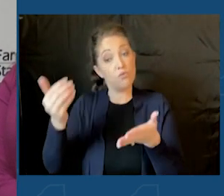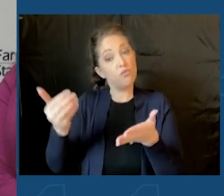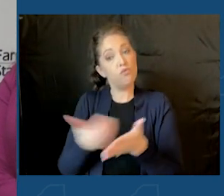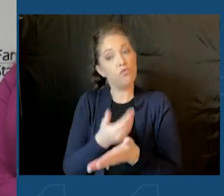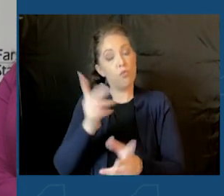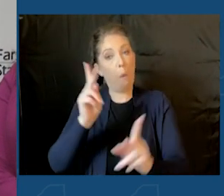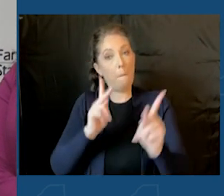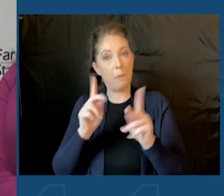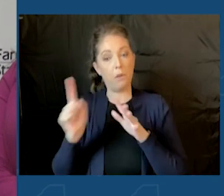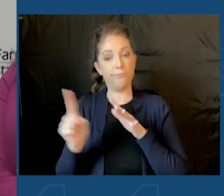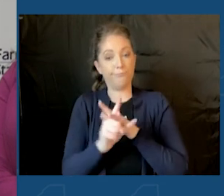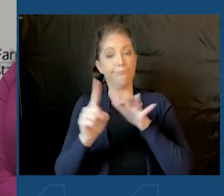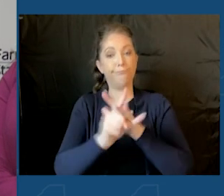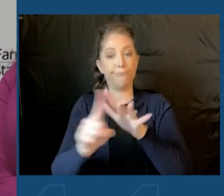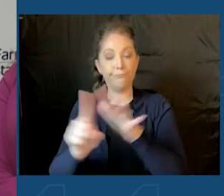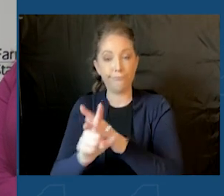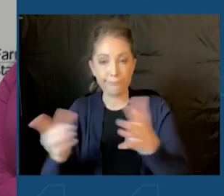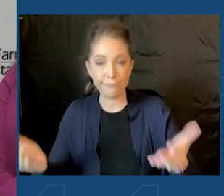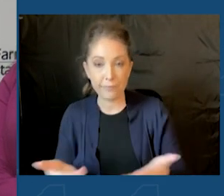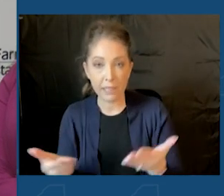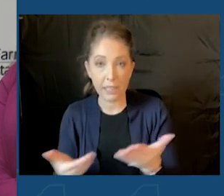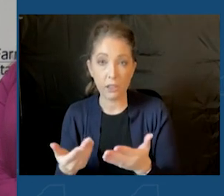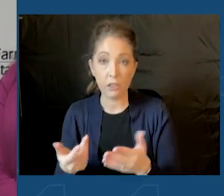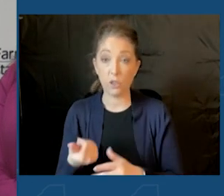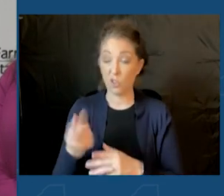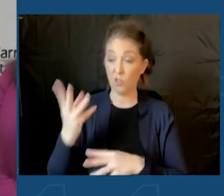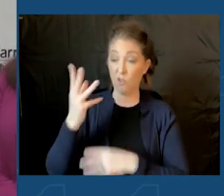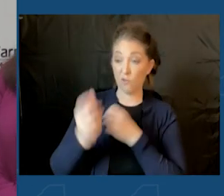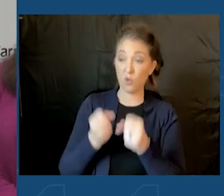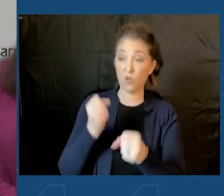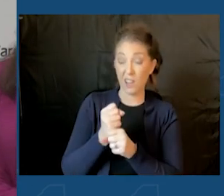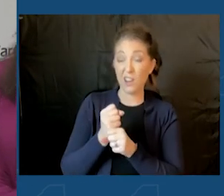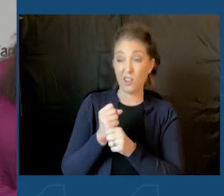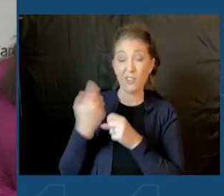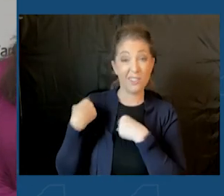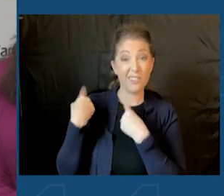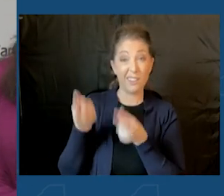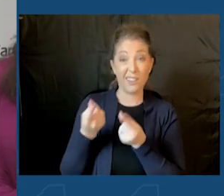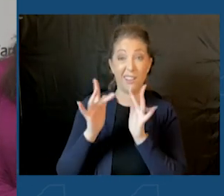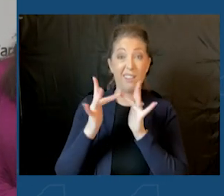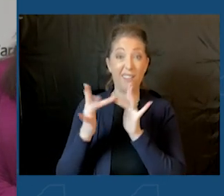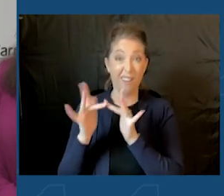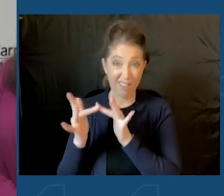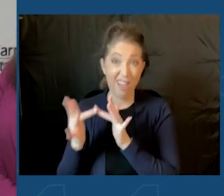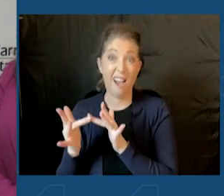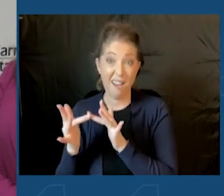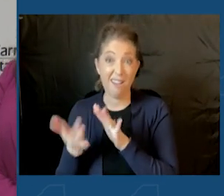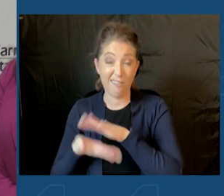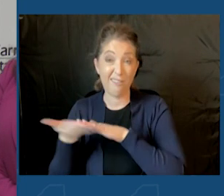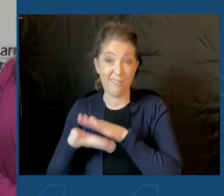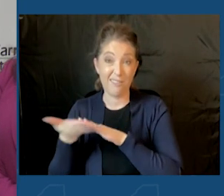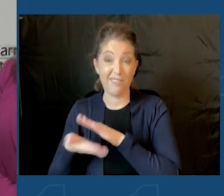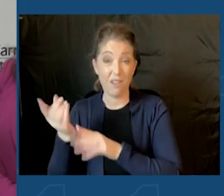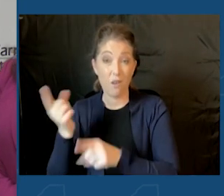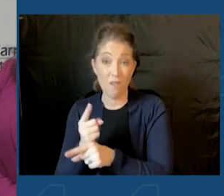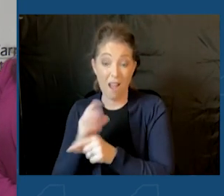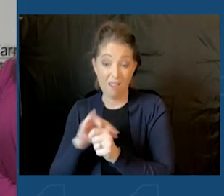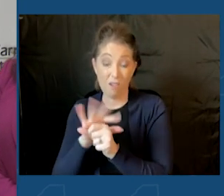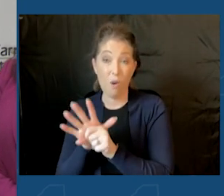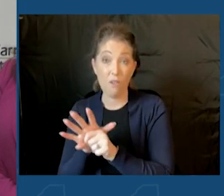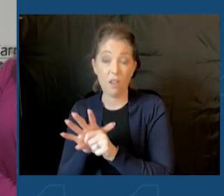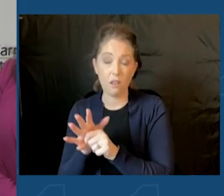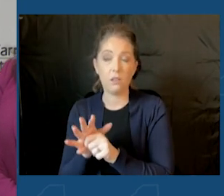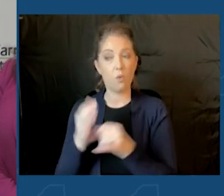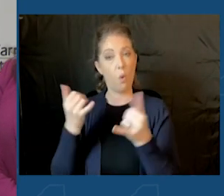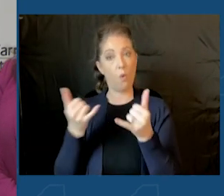being able to, after a couple of years of really operating virtually because of the pandemic, to be able to come together and have